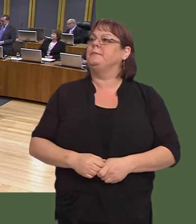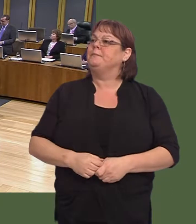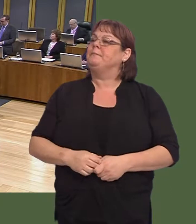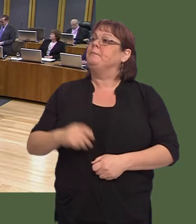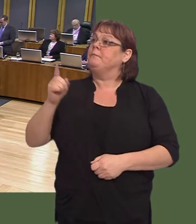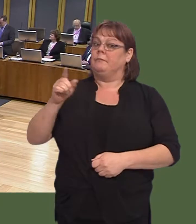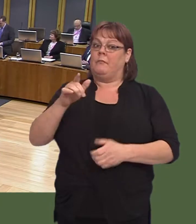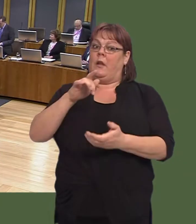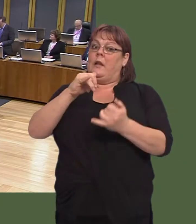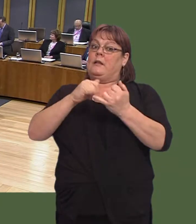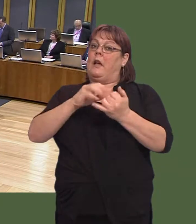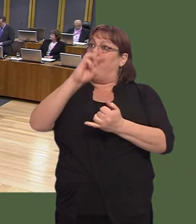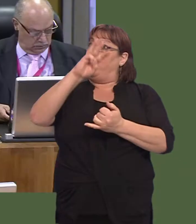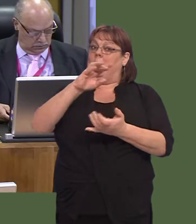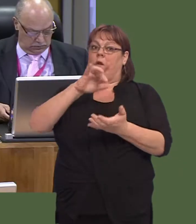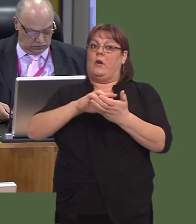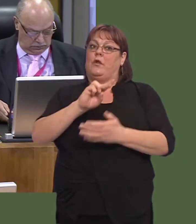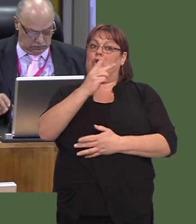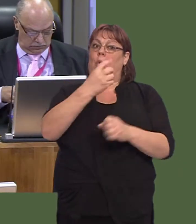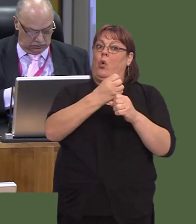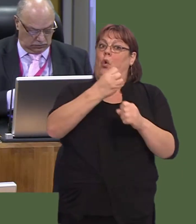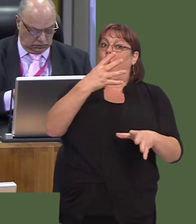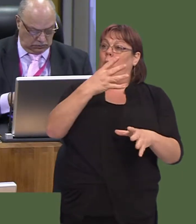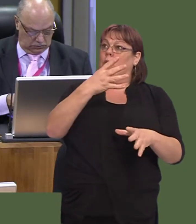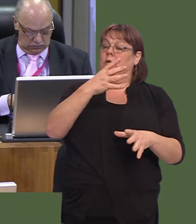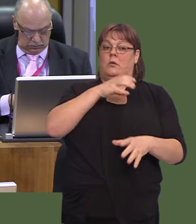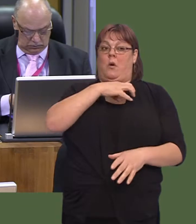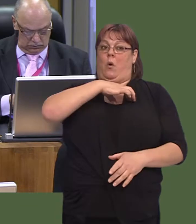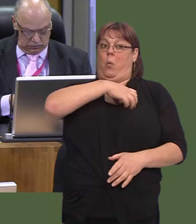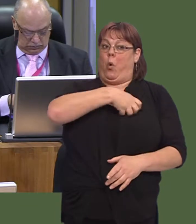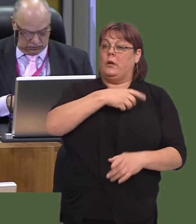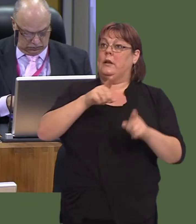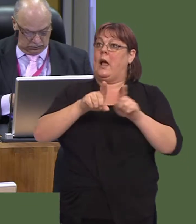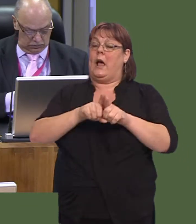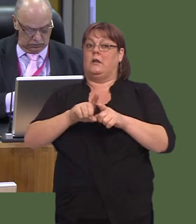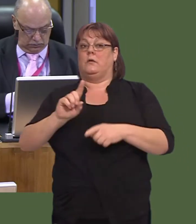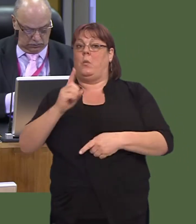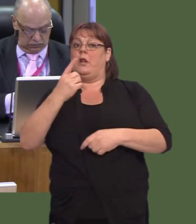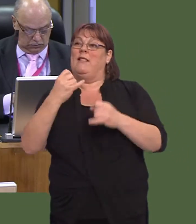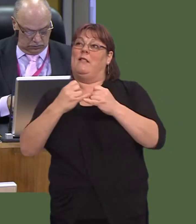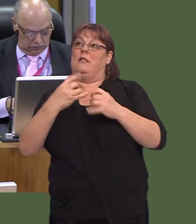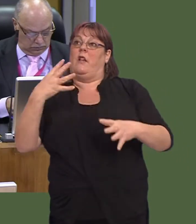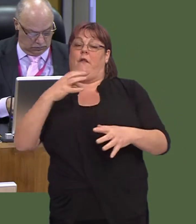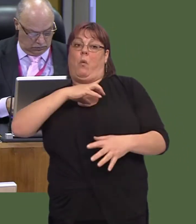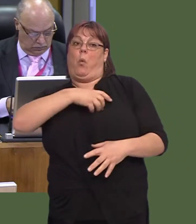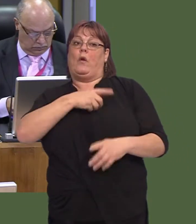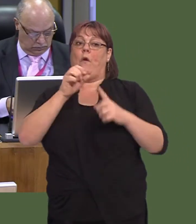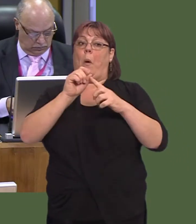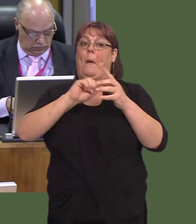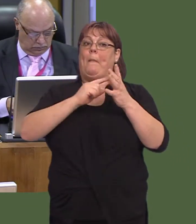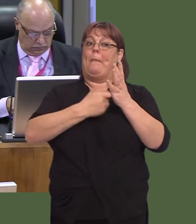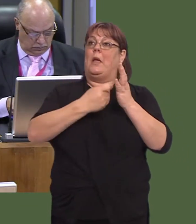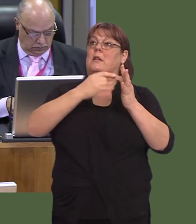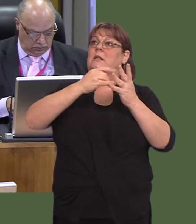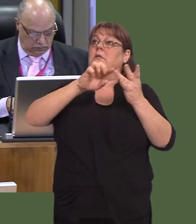South Wales Central region there were 2 Gold Award winners and a Silver Award winner in the Pearson Teaching Awards that were announced in October.